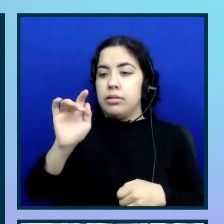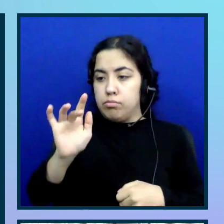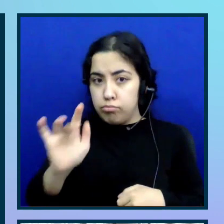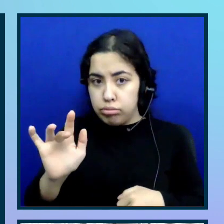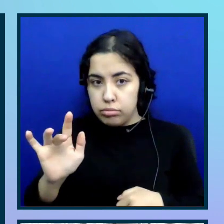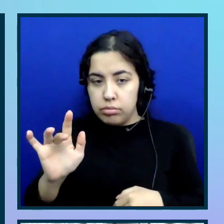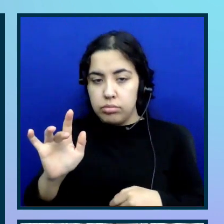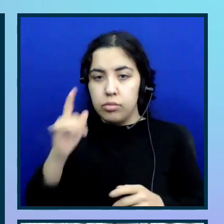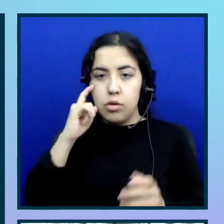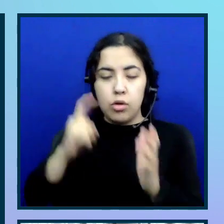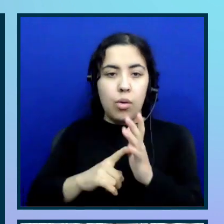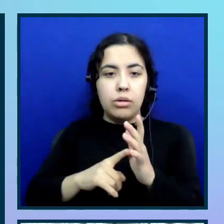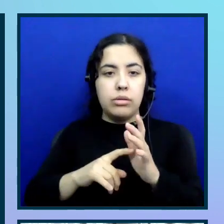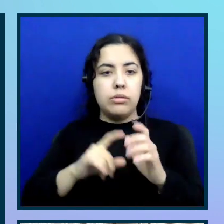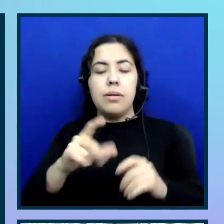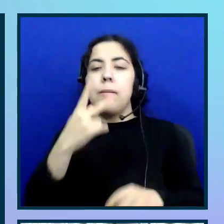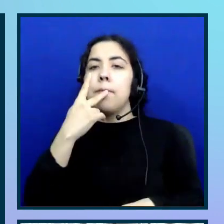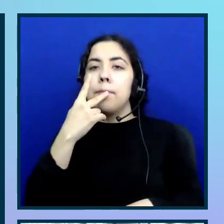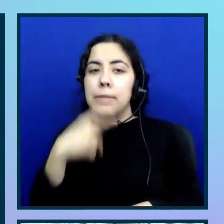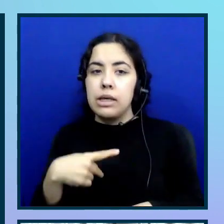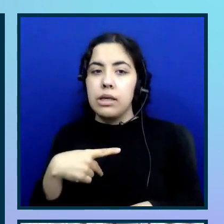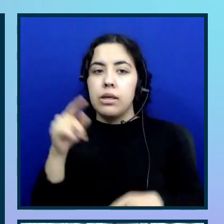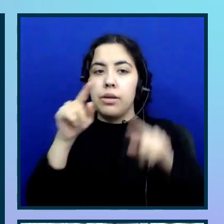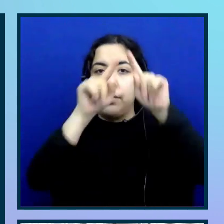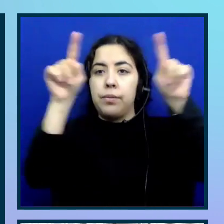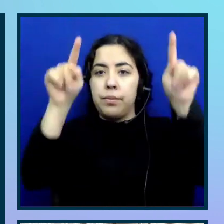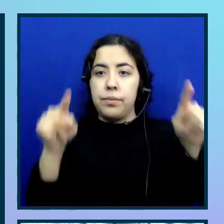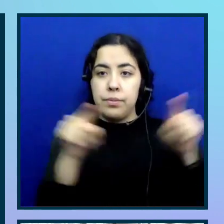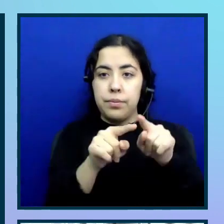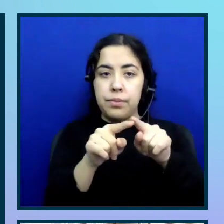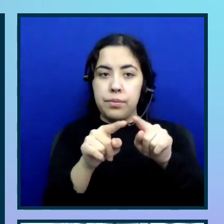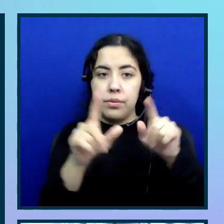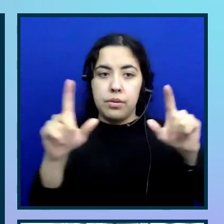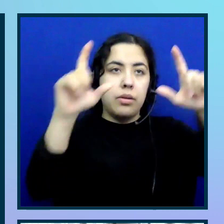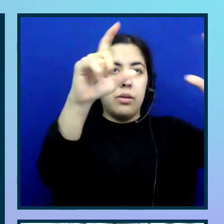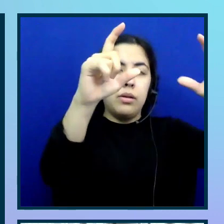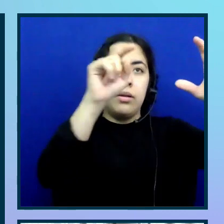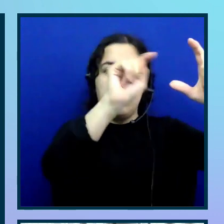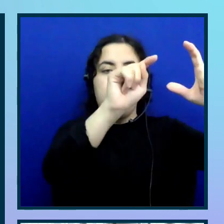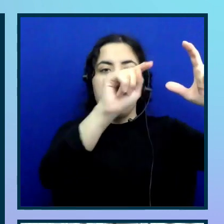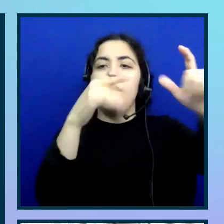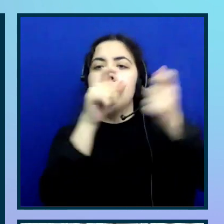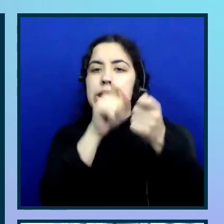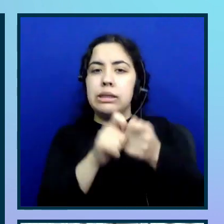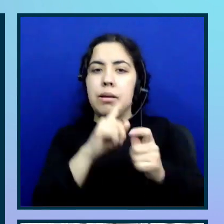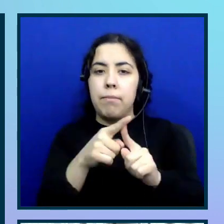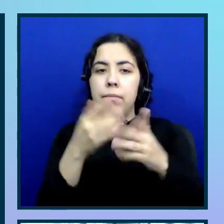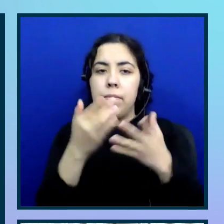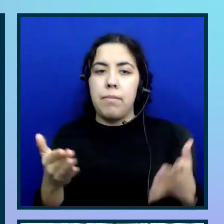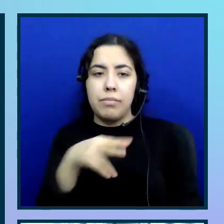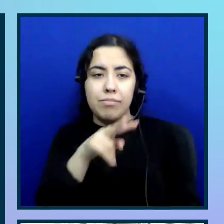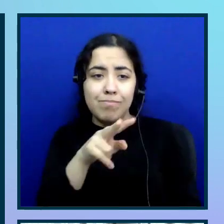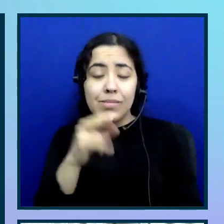will be highlighted on the page with a pink focus ring, with a tooltip, with some very basic details about the element as well. If that's